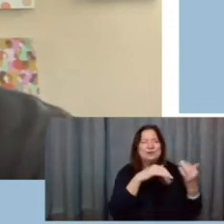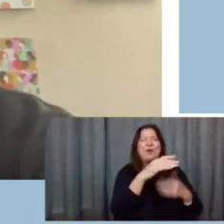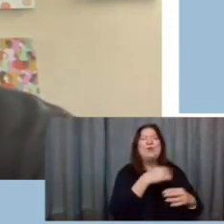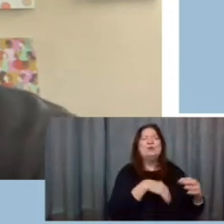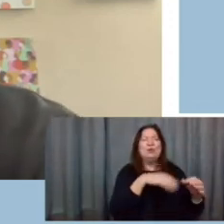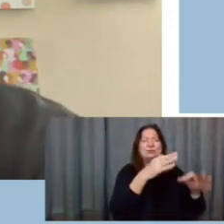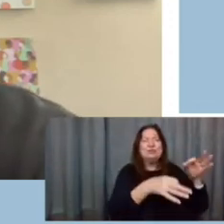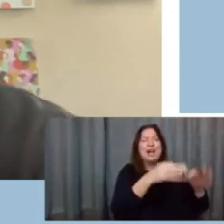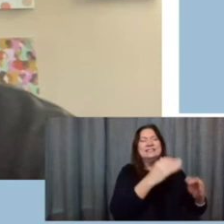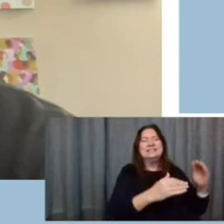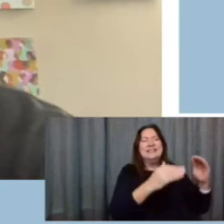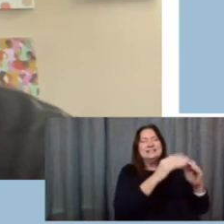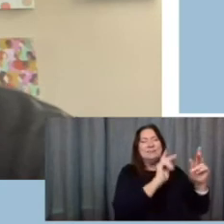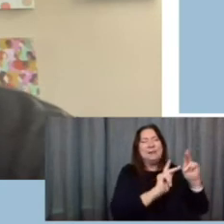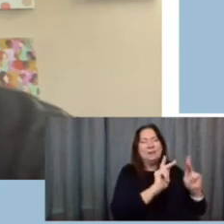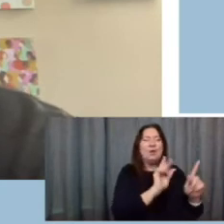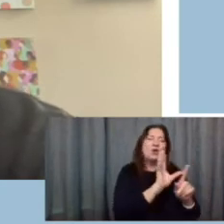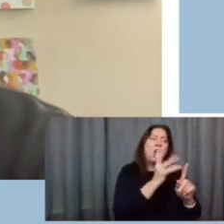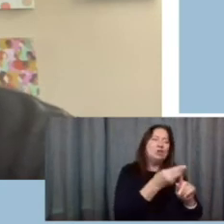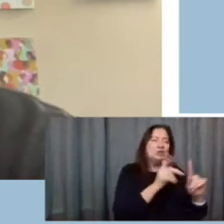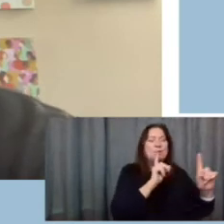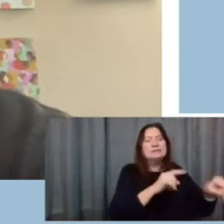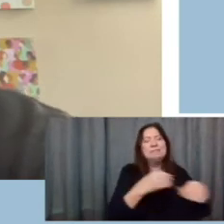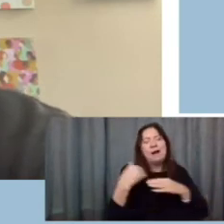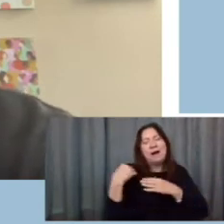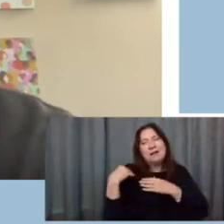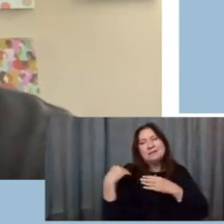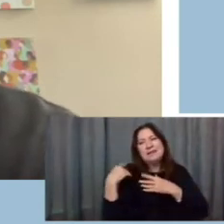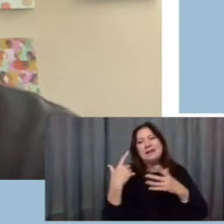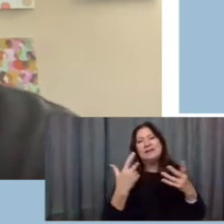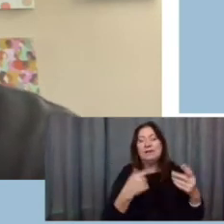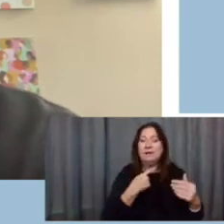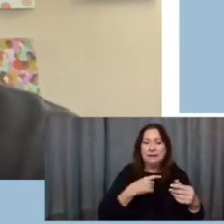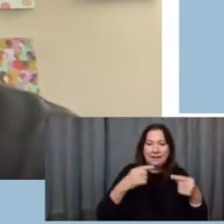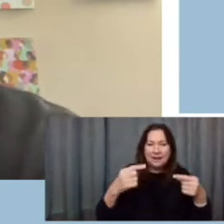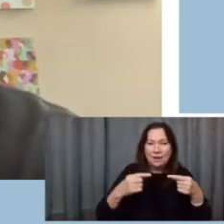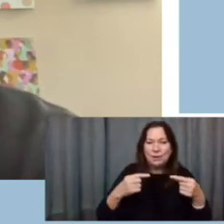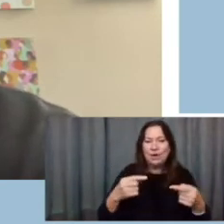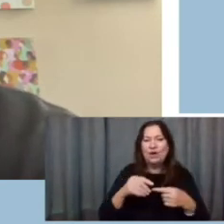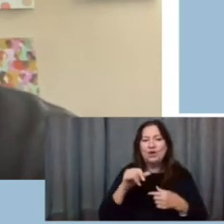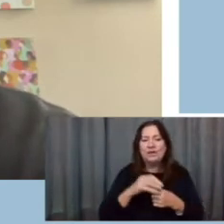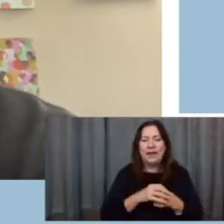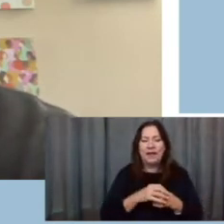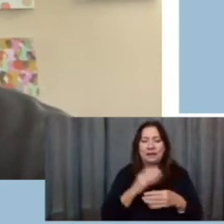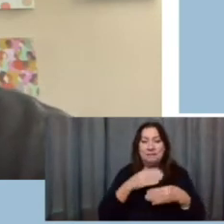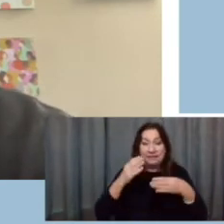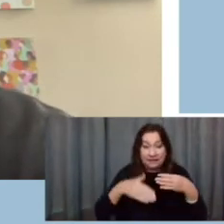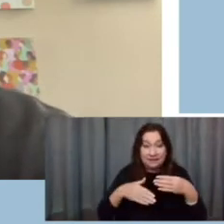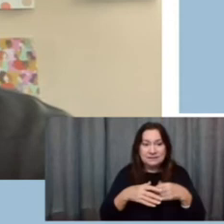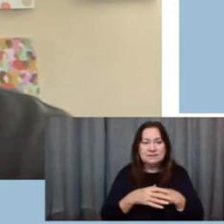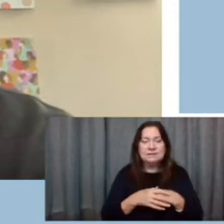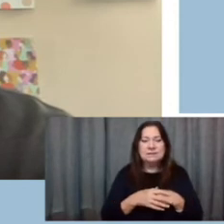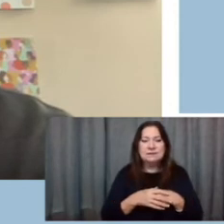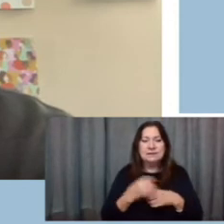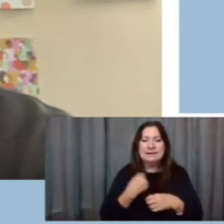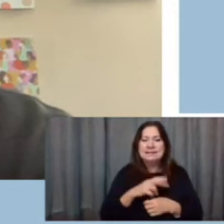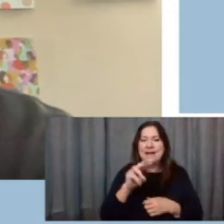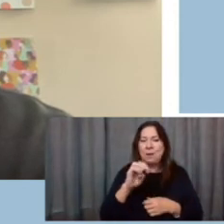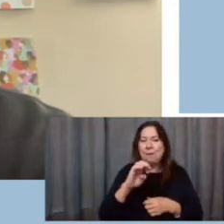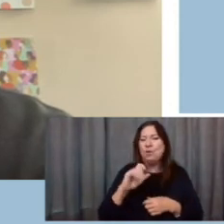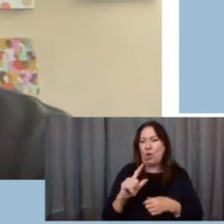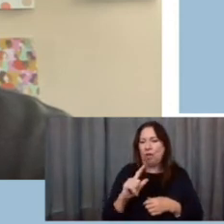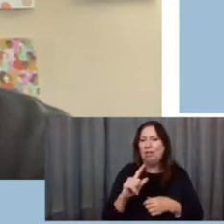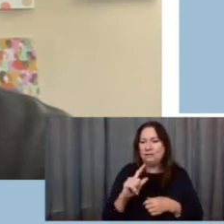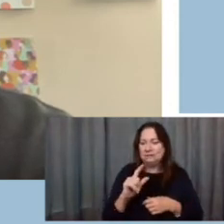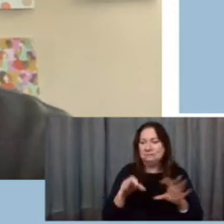about cultural responsiveness, or, I would argue that ultimately it's our moral imperative to think well